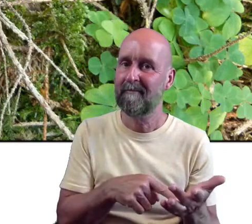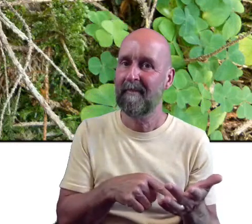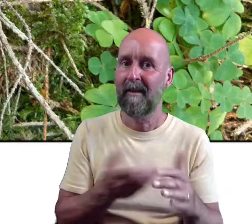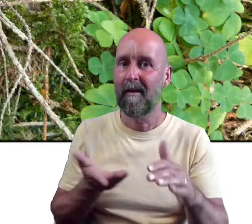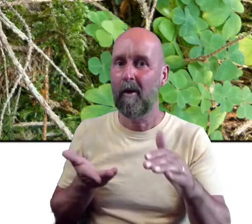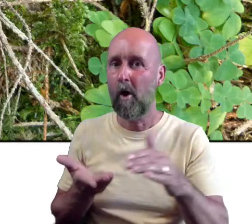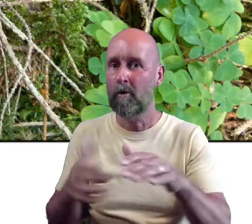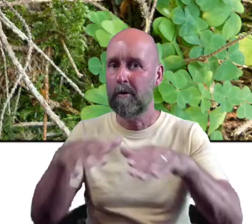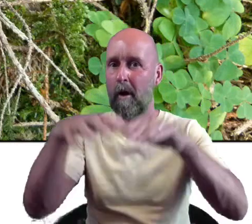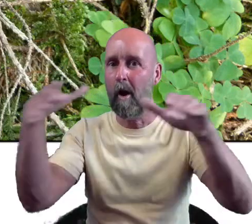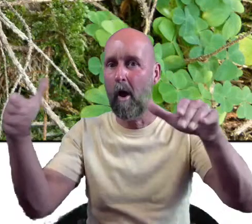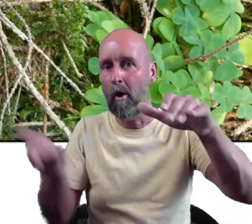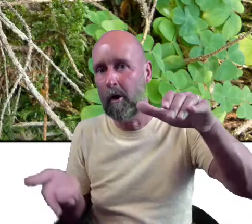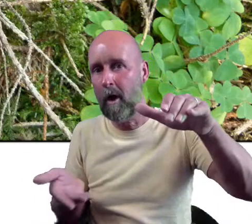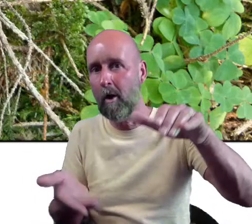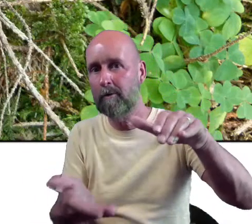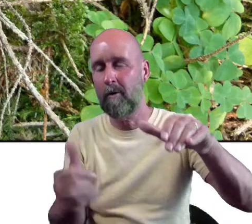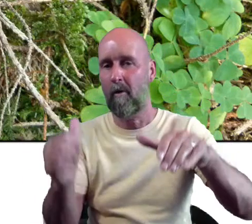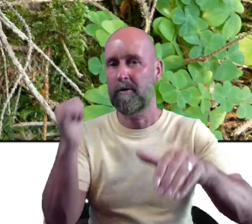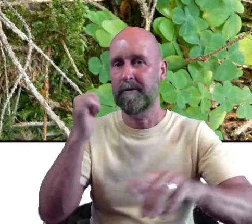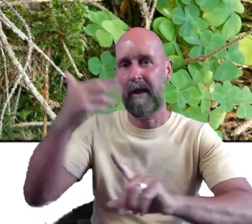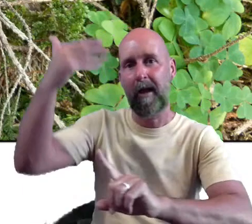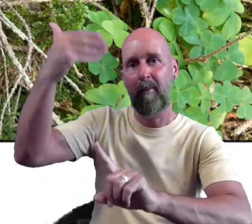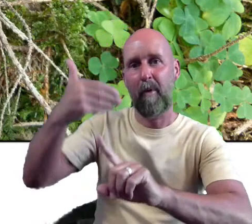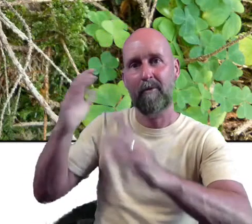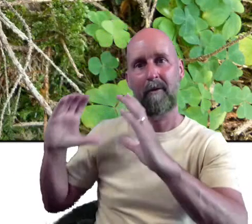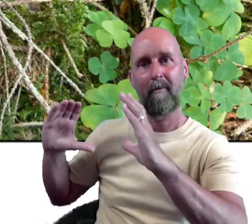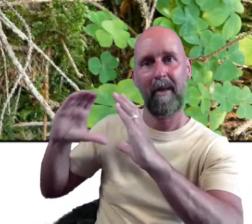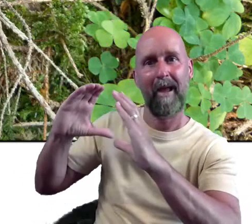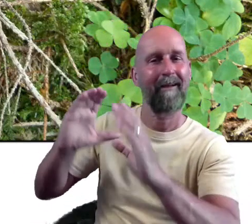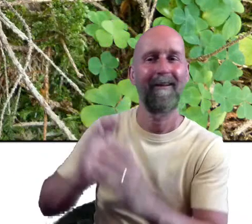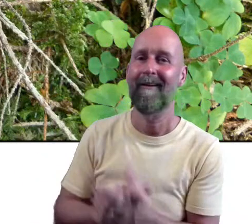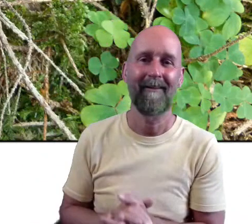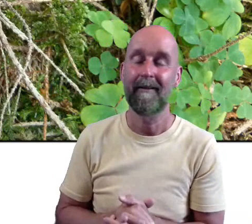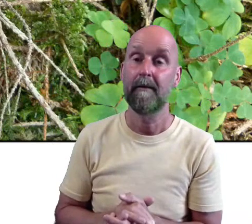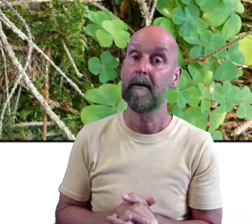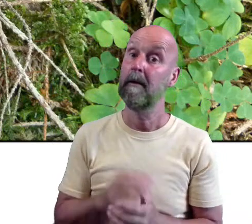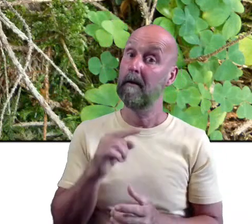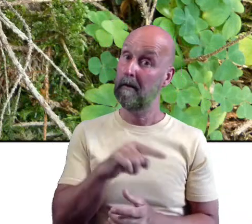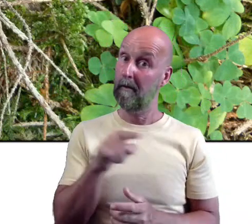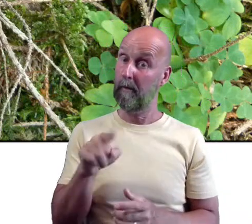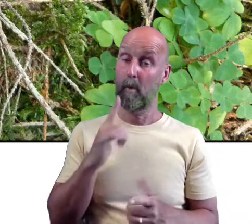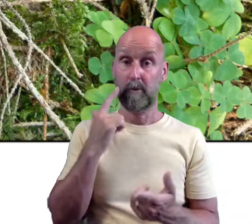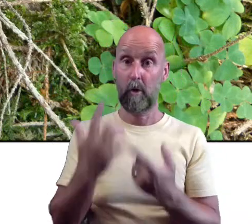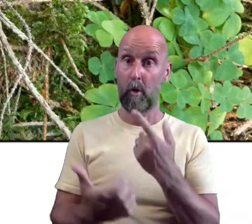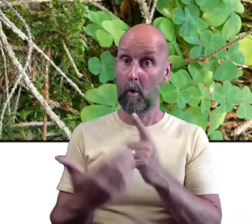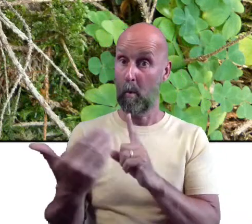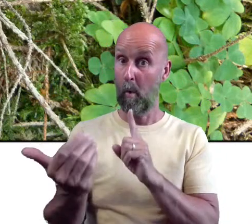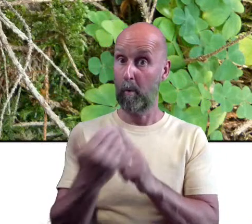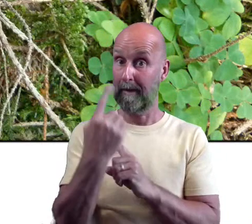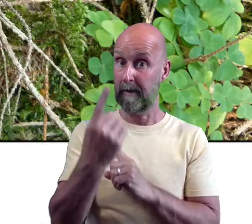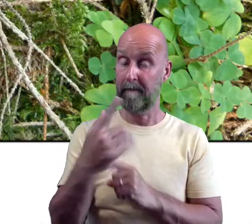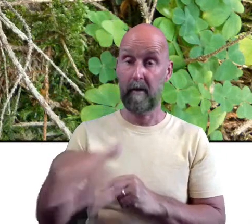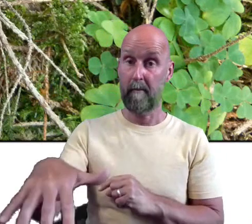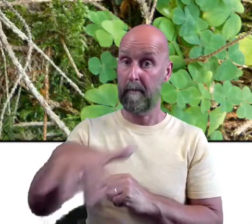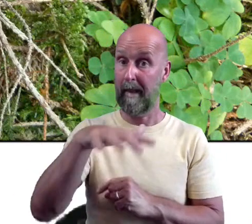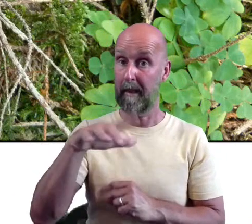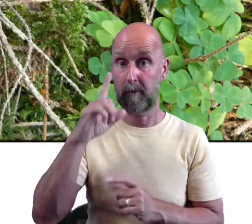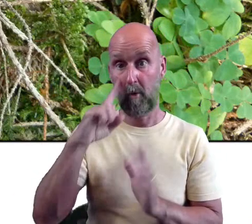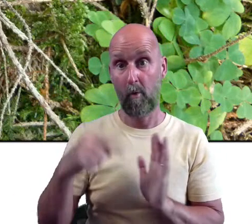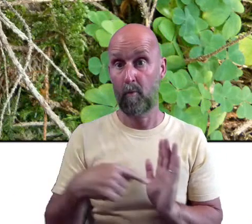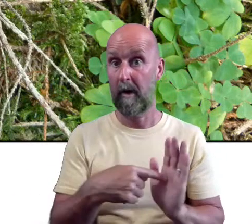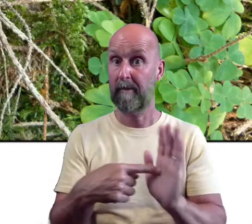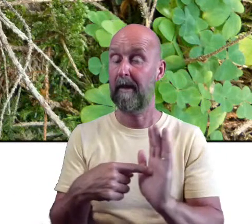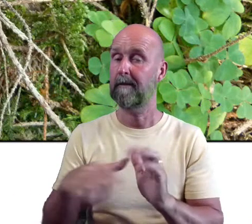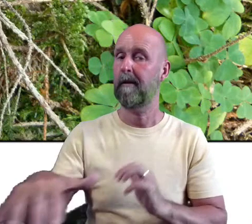or on the back of a signpost. So by playing with these methods of locating yourself in a place or representing a place, you can